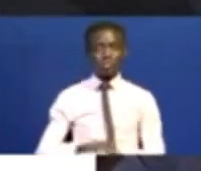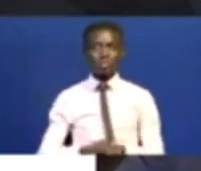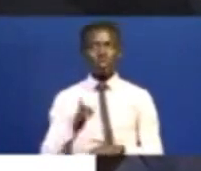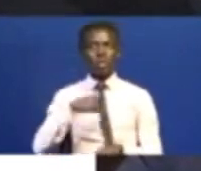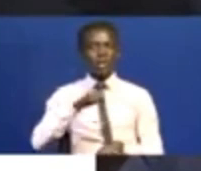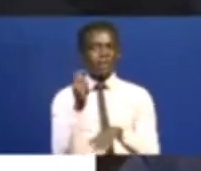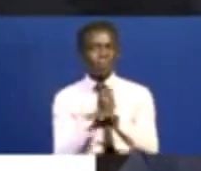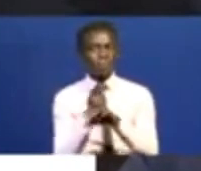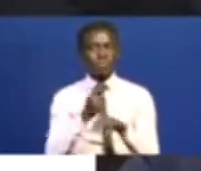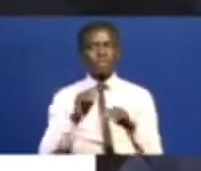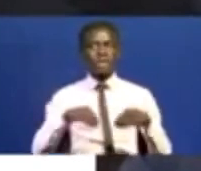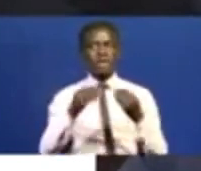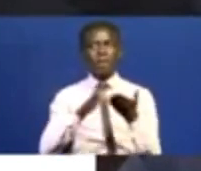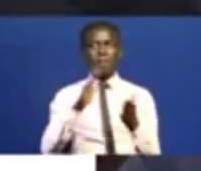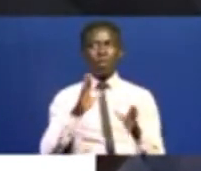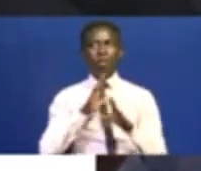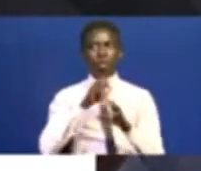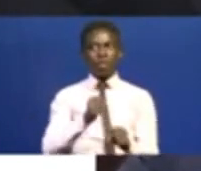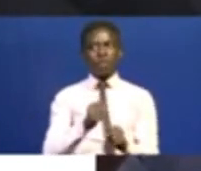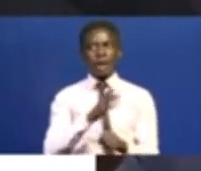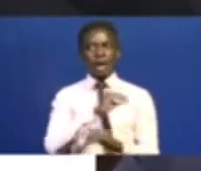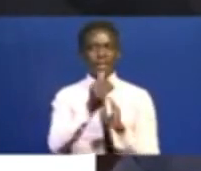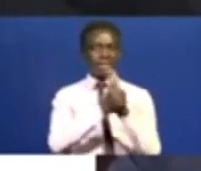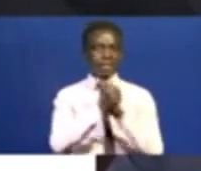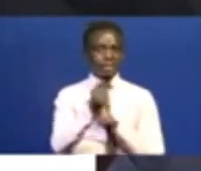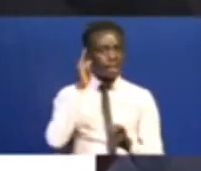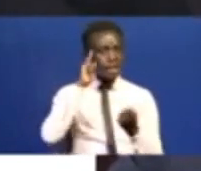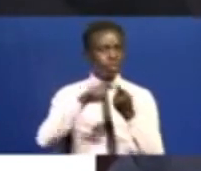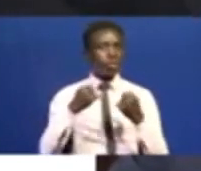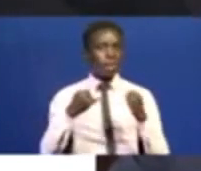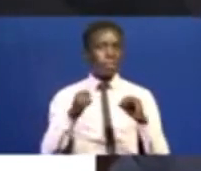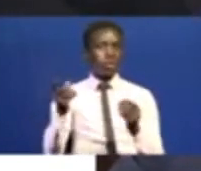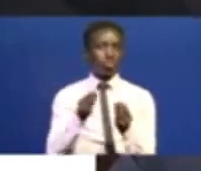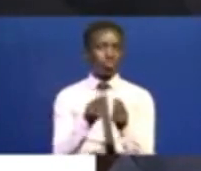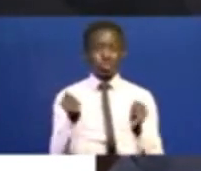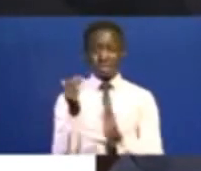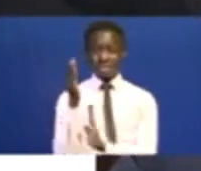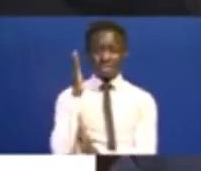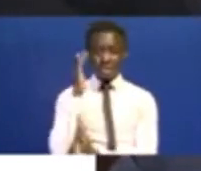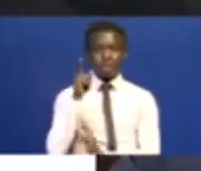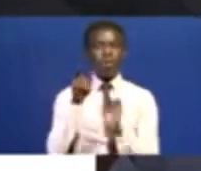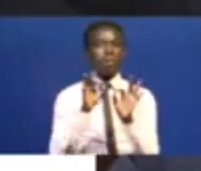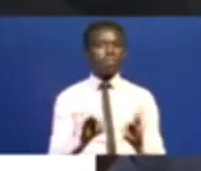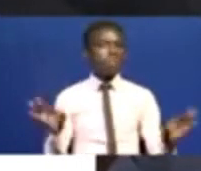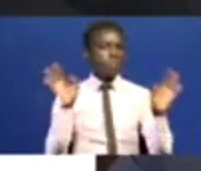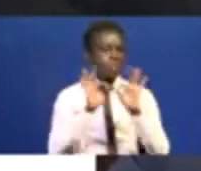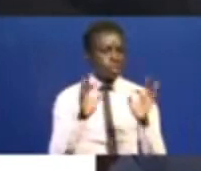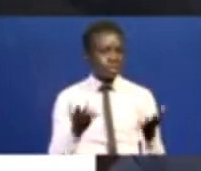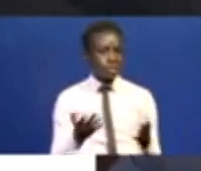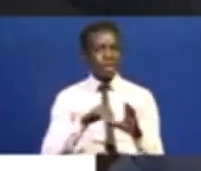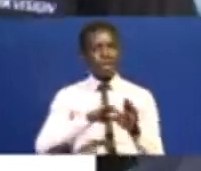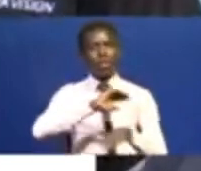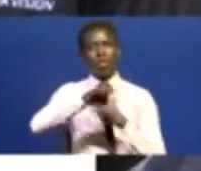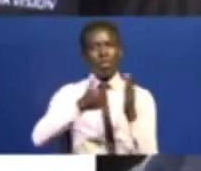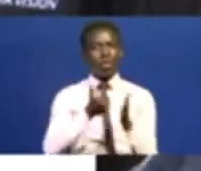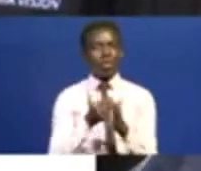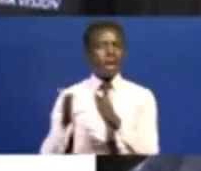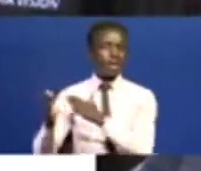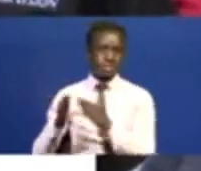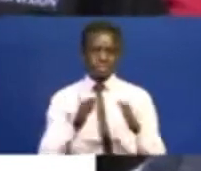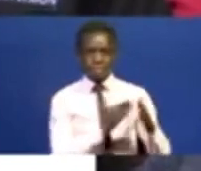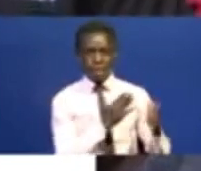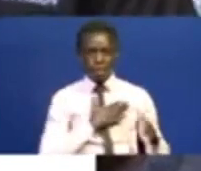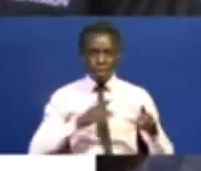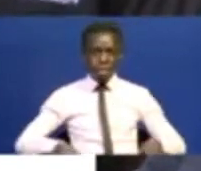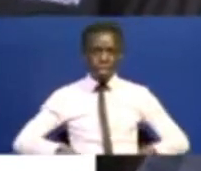and the skills that they need to implement these solutions, because security is of paramount importance in all aspects of our lives. Support in